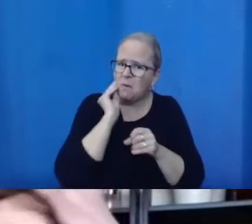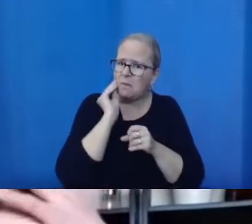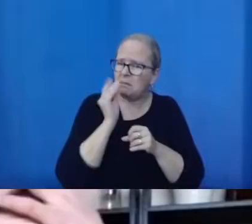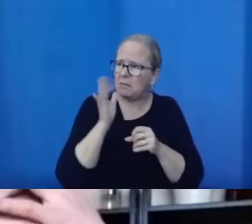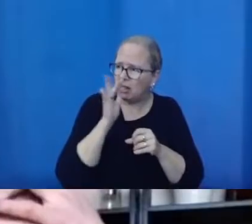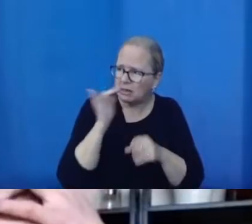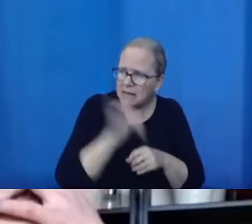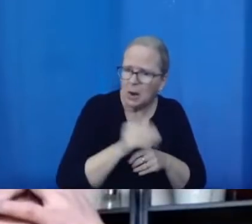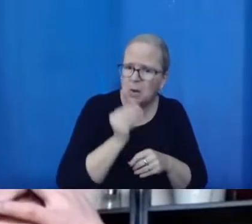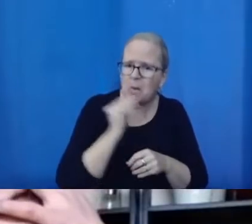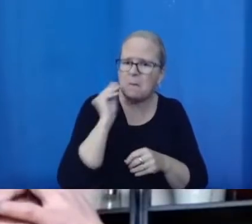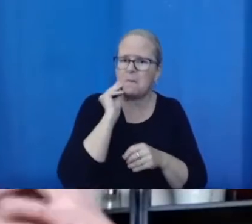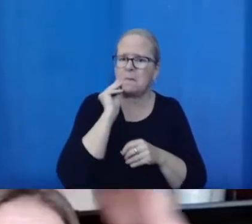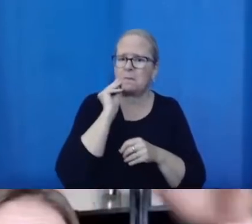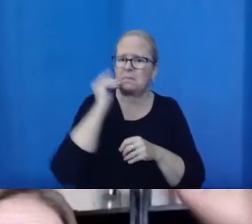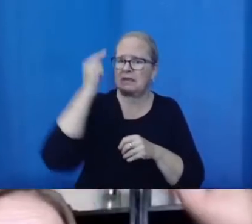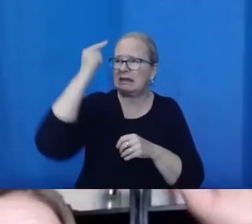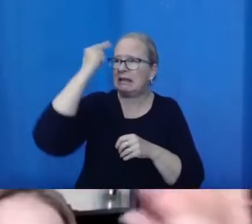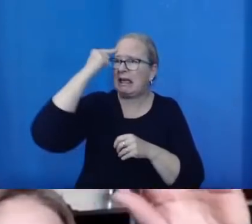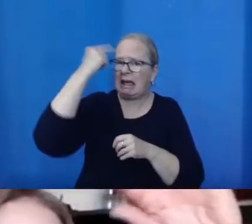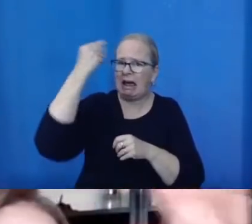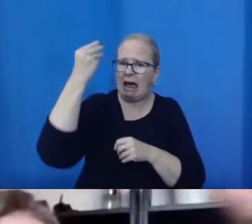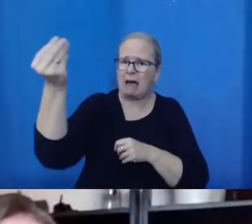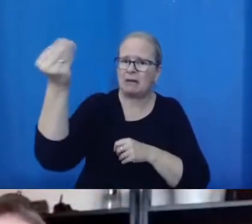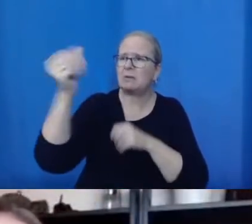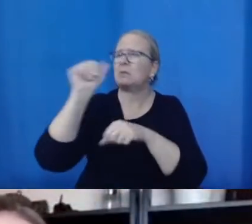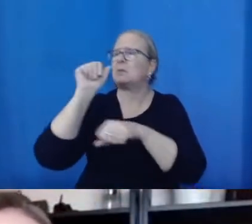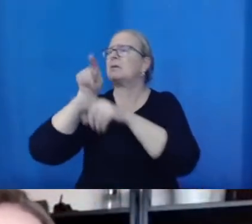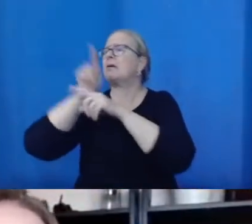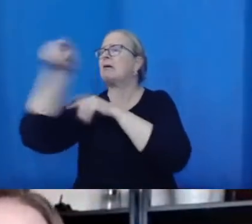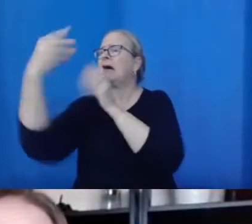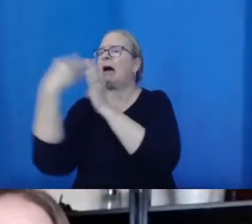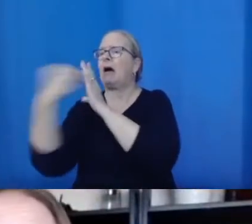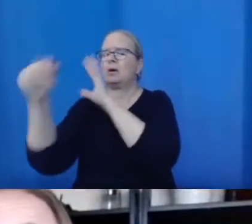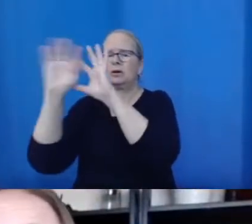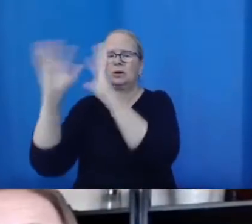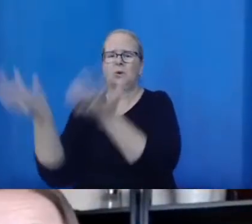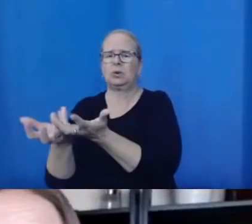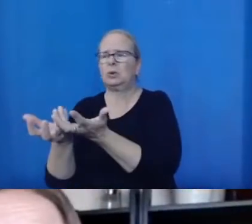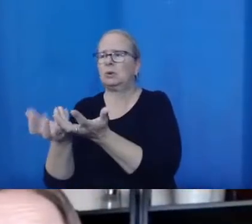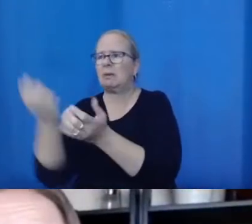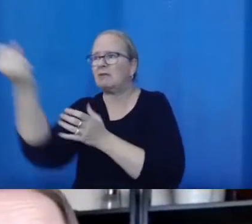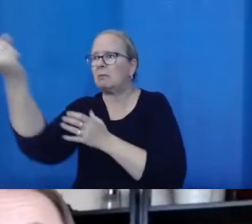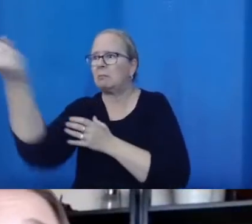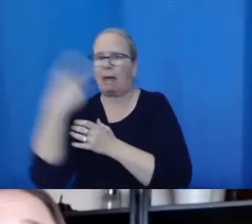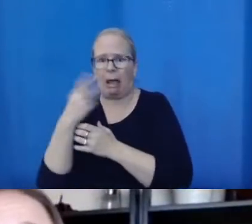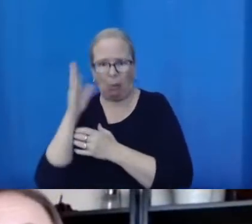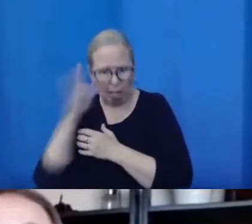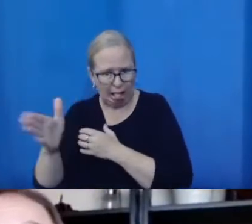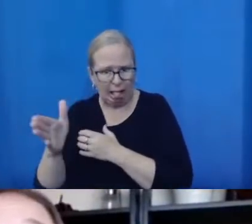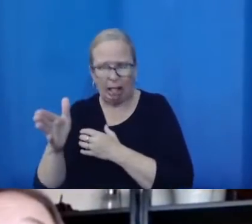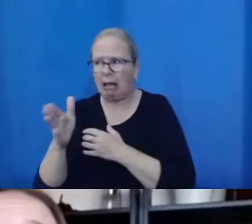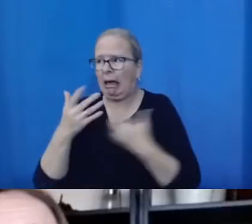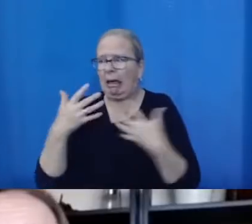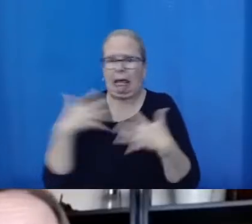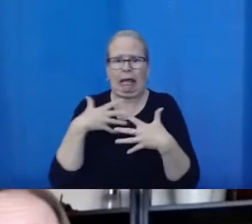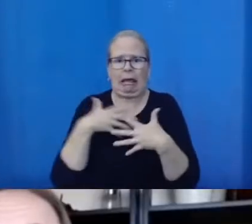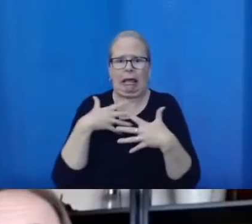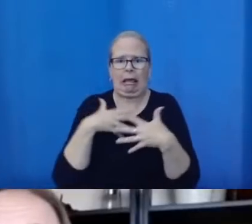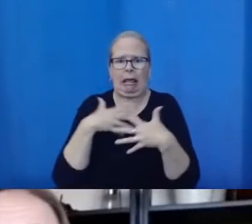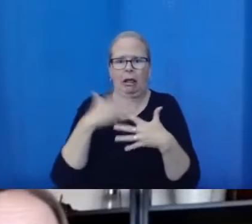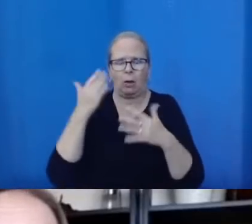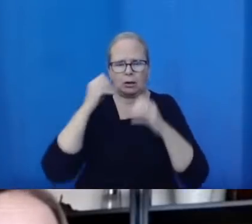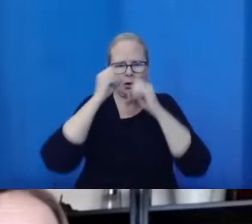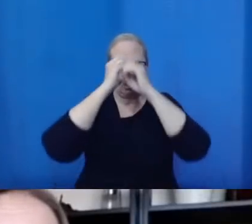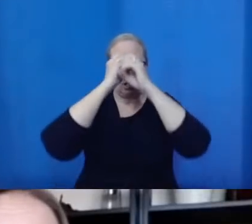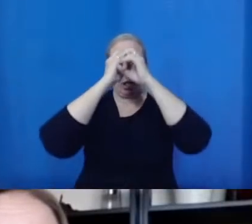because she just created this idea that it was like an apocalypse with zombies out there and daddy was never going to come home. So we need to give them that